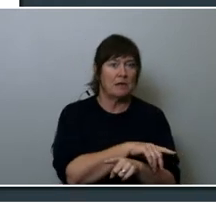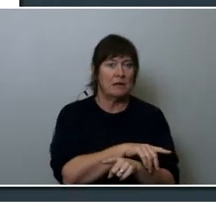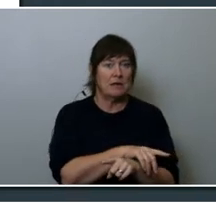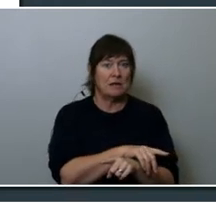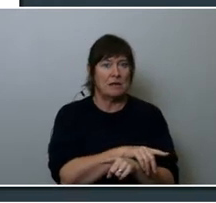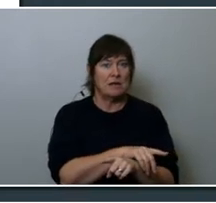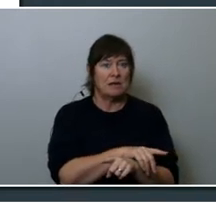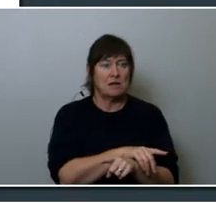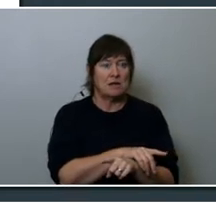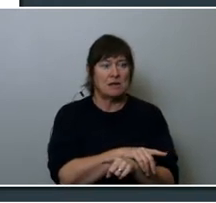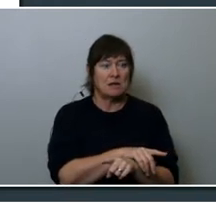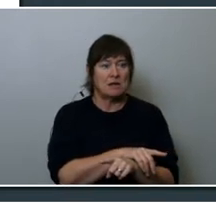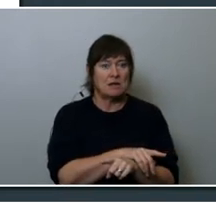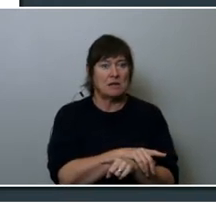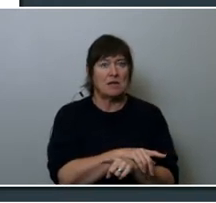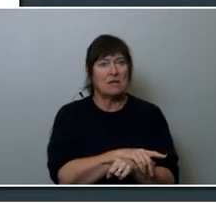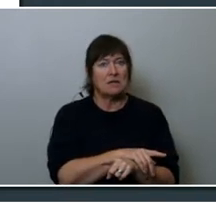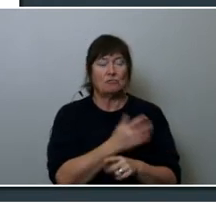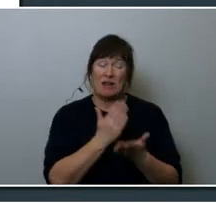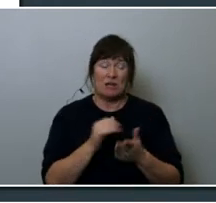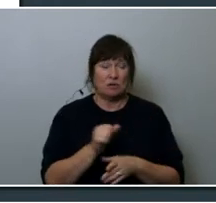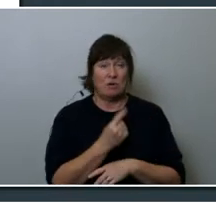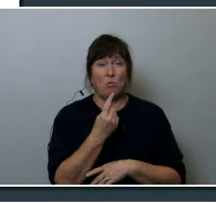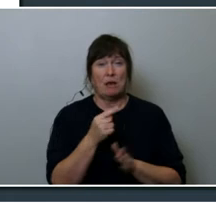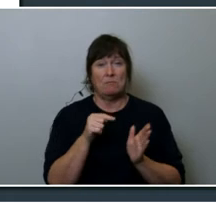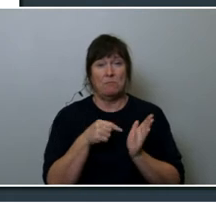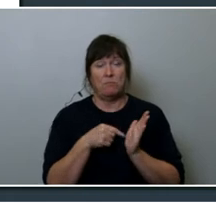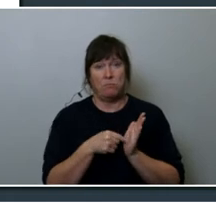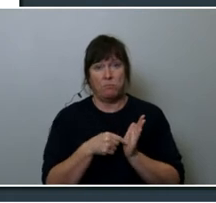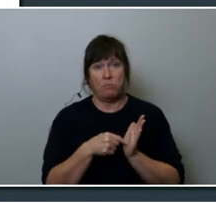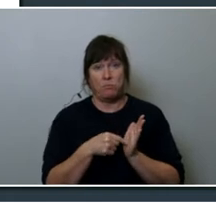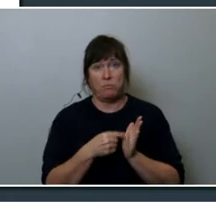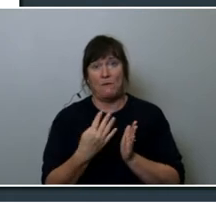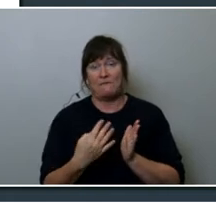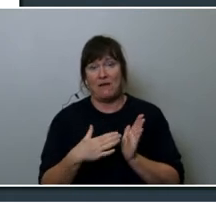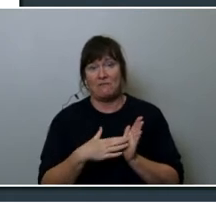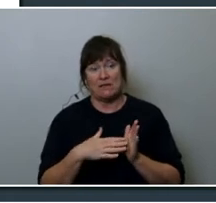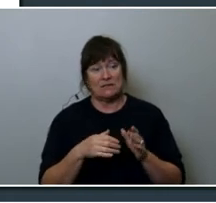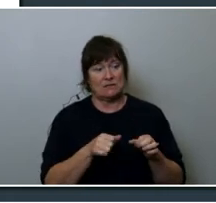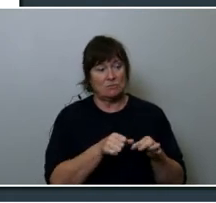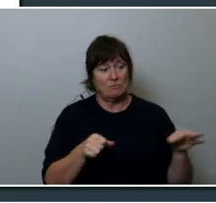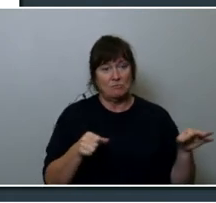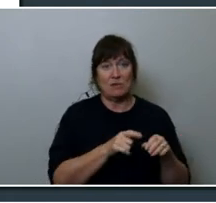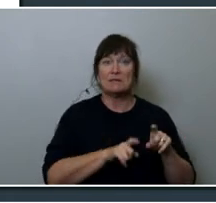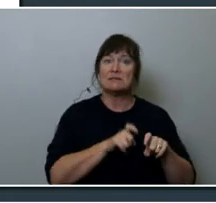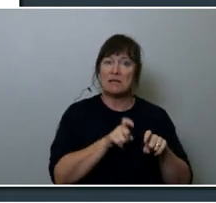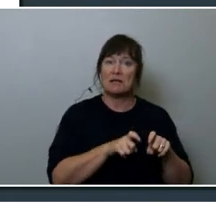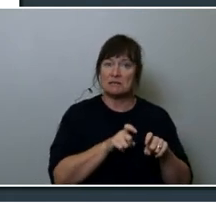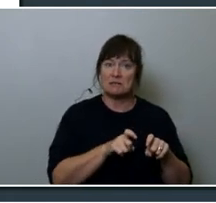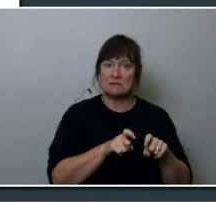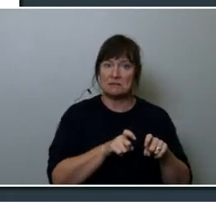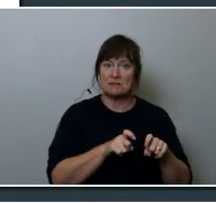It doesn't allow our space for the 1.5 metres recommended space to give a cyclist. That means some cyclists have to mount the curb